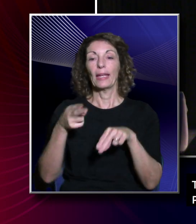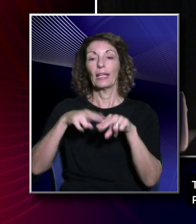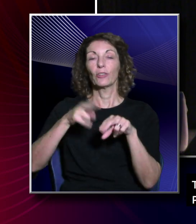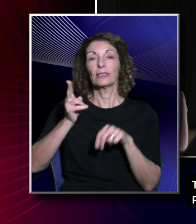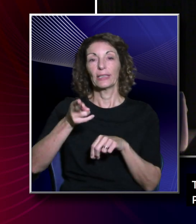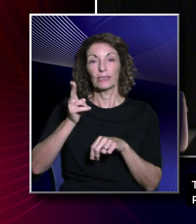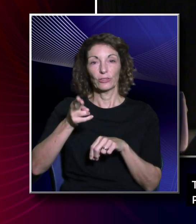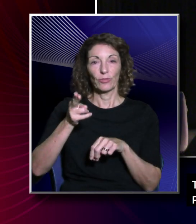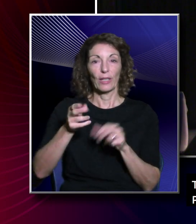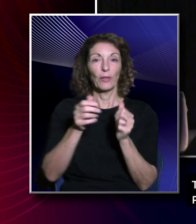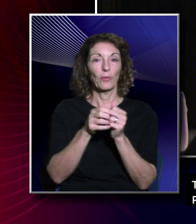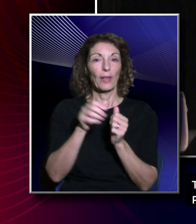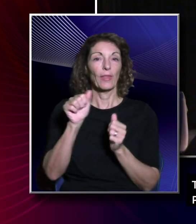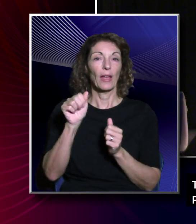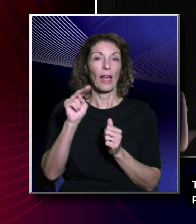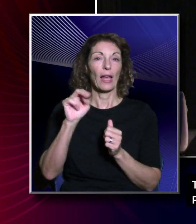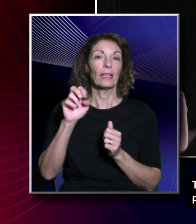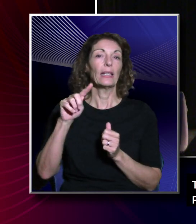Pai.